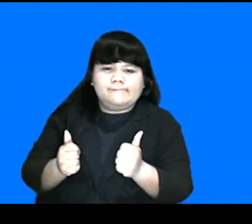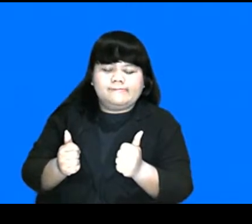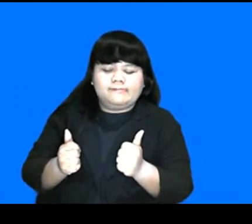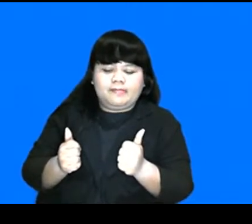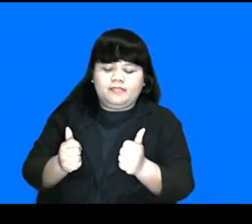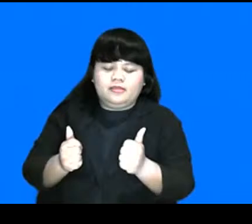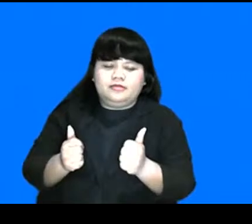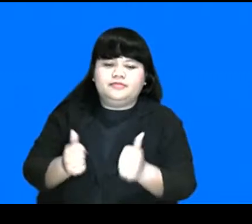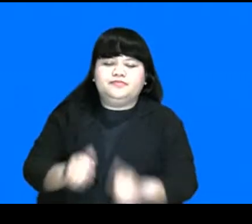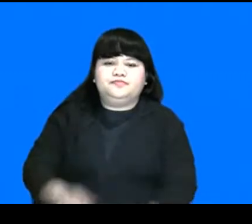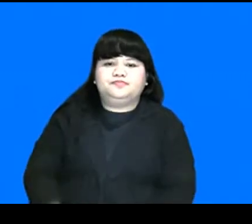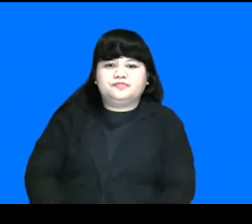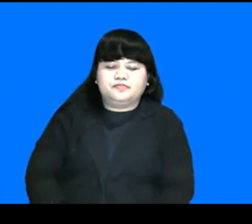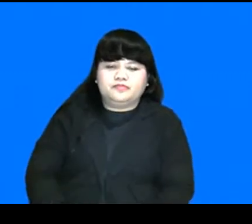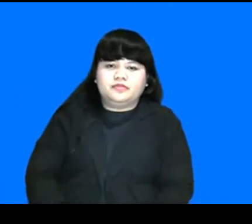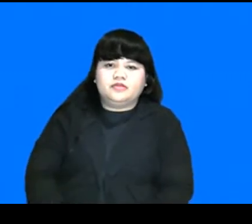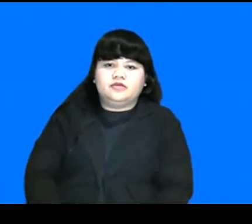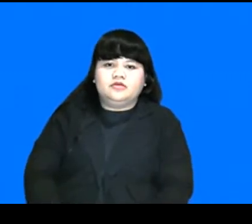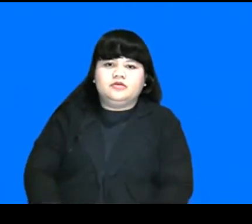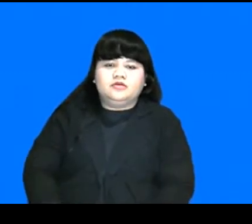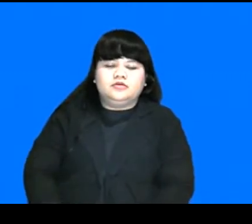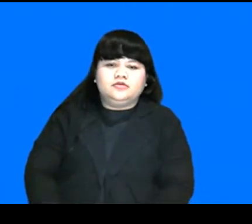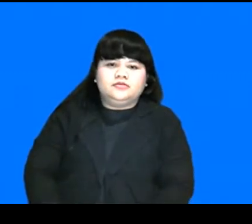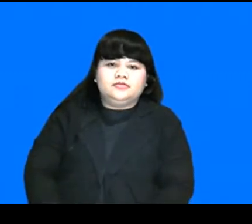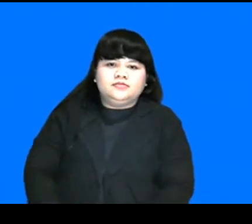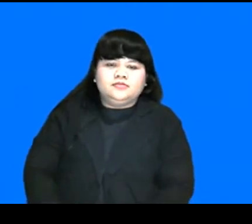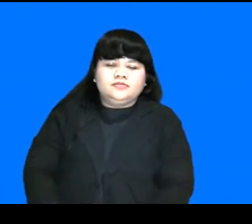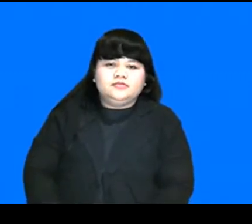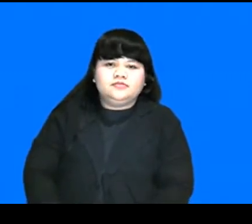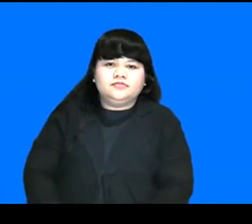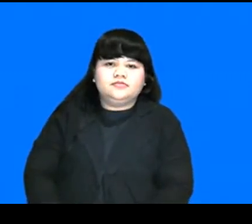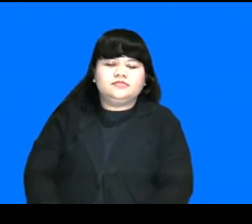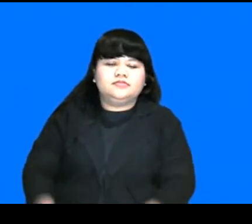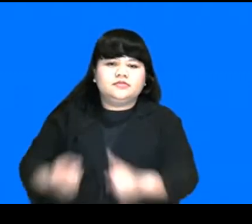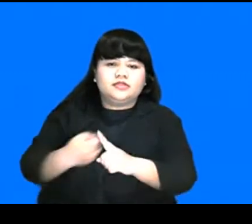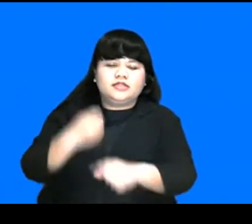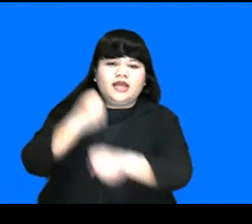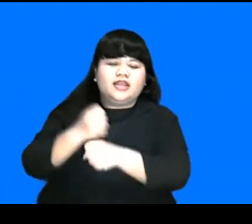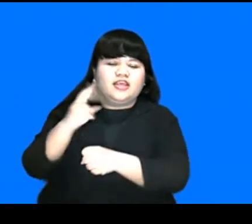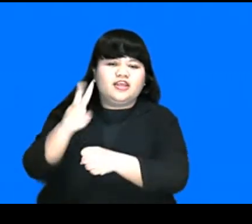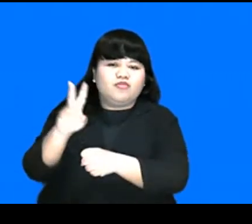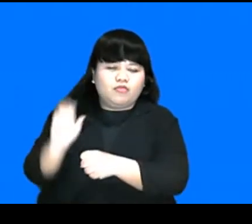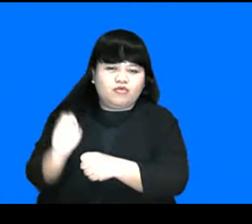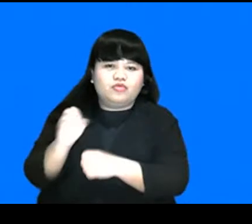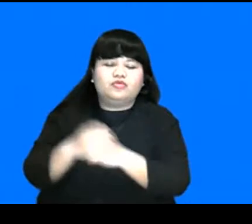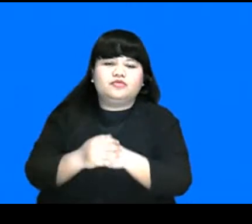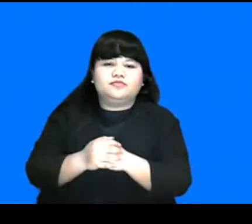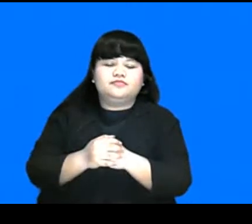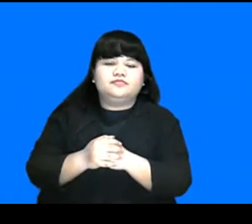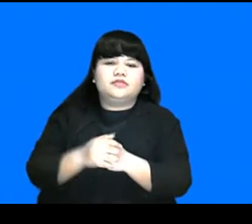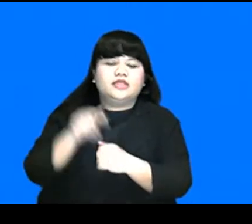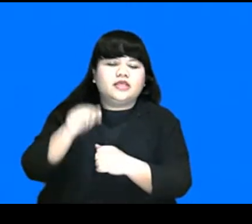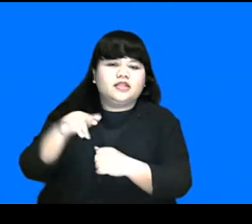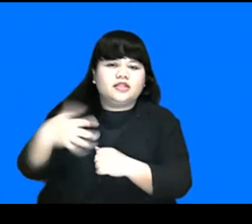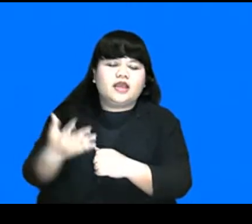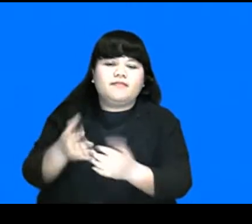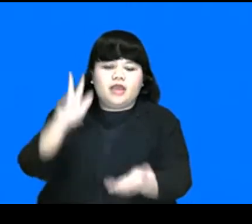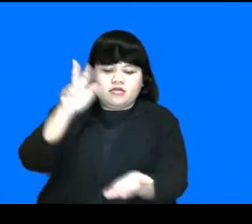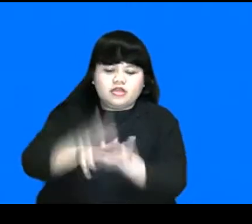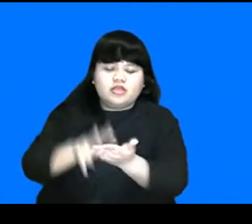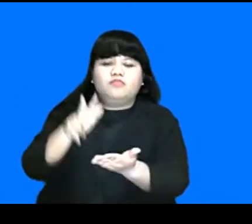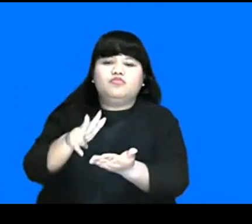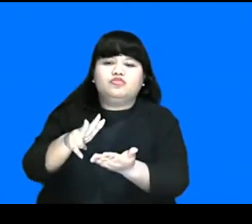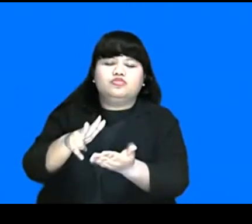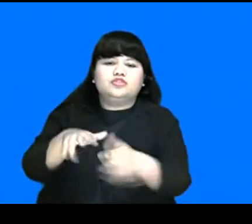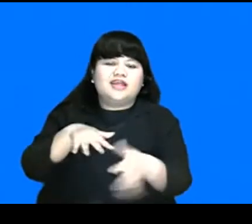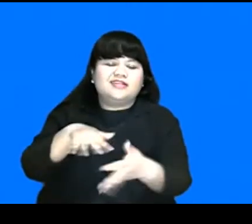I think one should ask, one should have, that's a strategy, recession. This is your way to